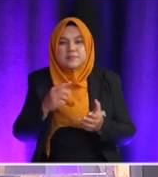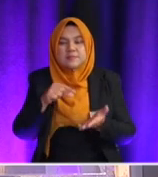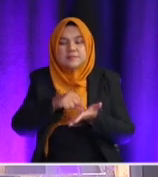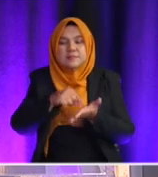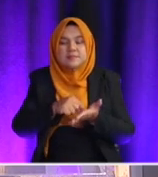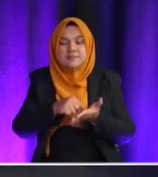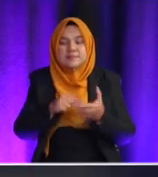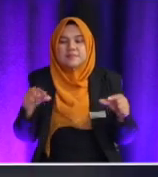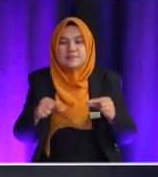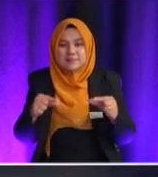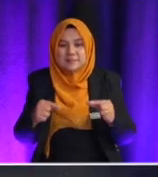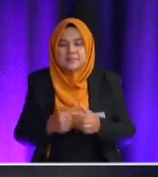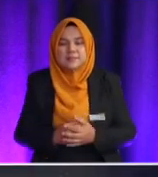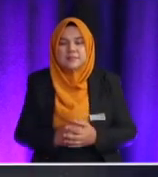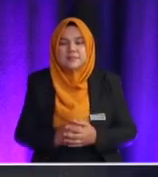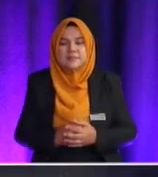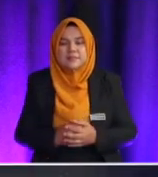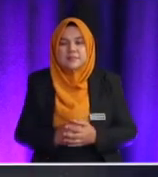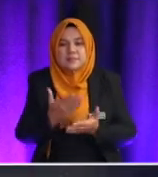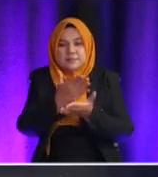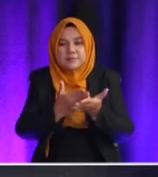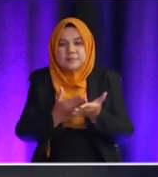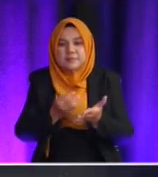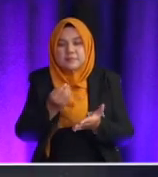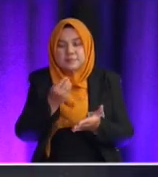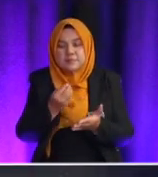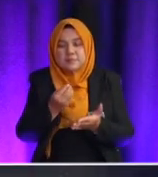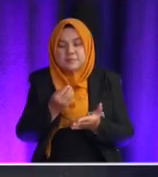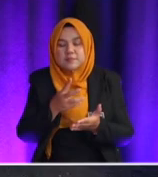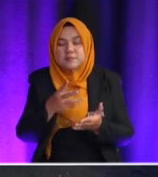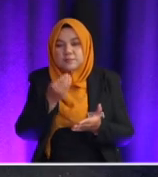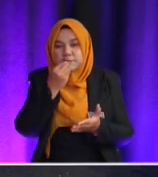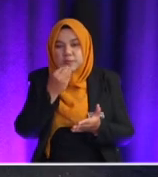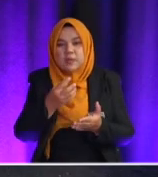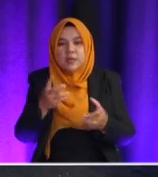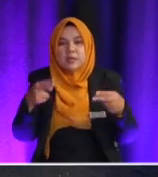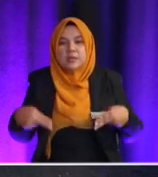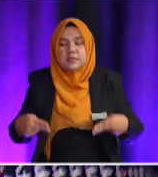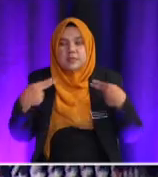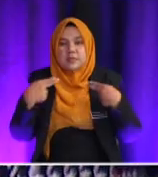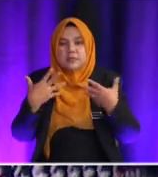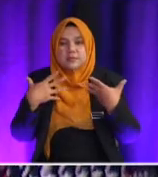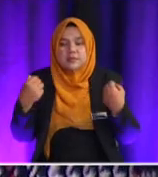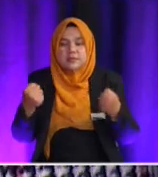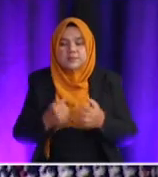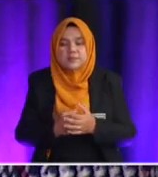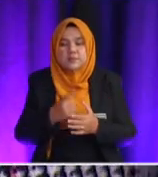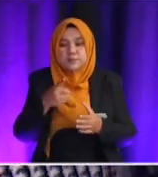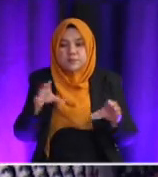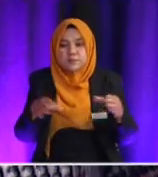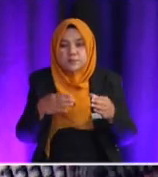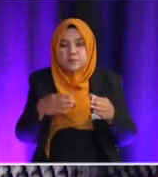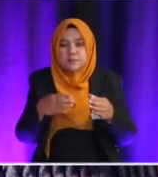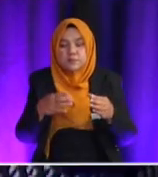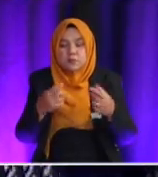Tempting as well. Maybe some of us like it very much. Yes. Mm. So, do you want me to try